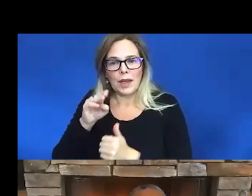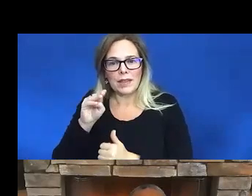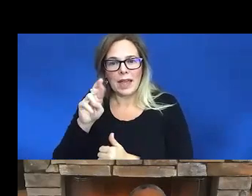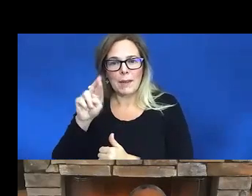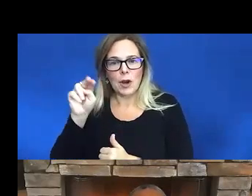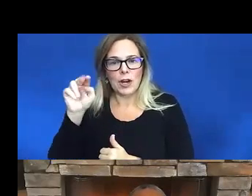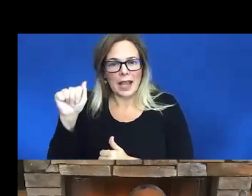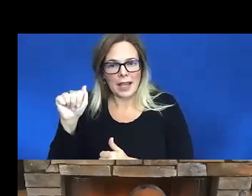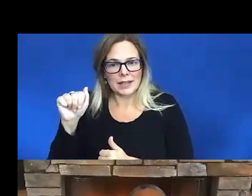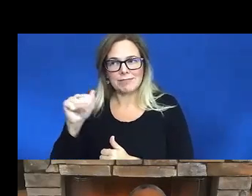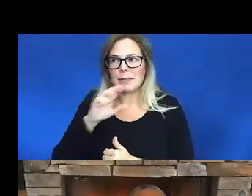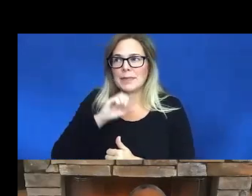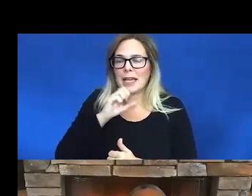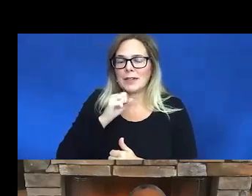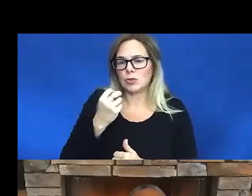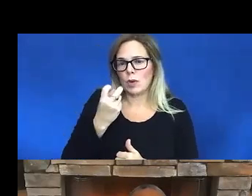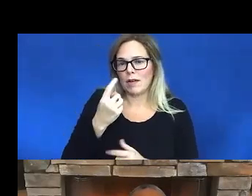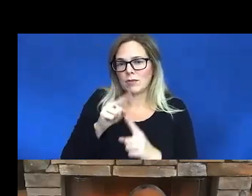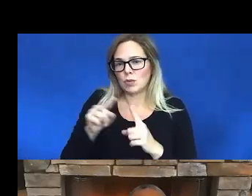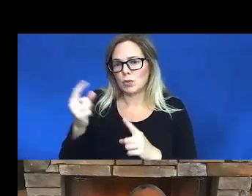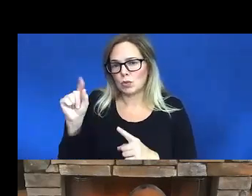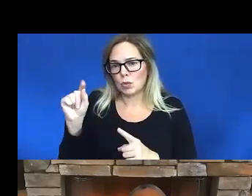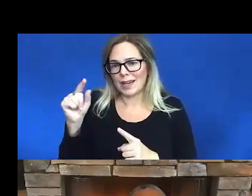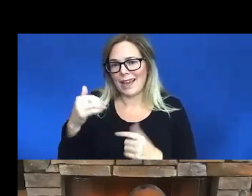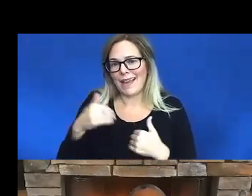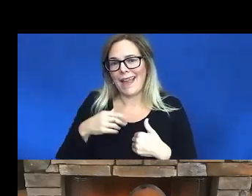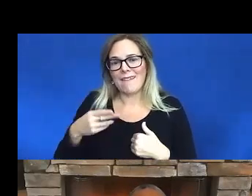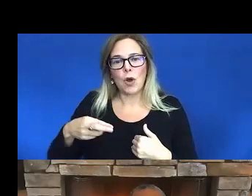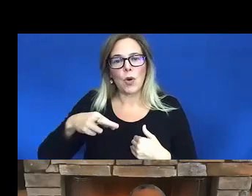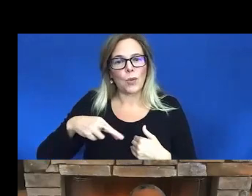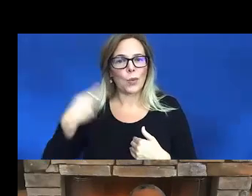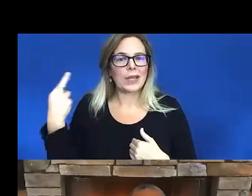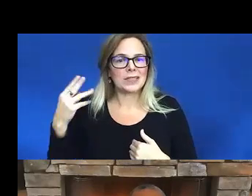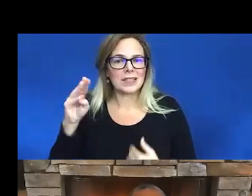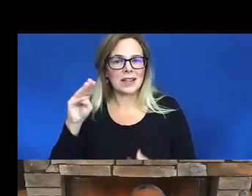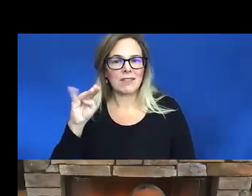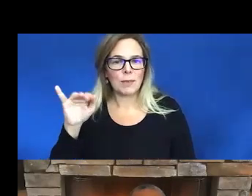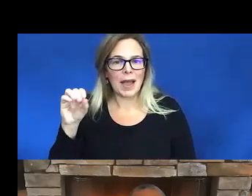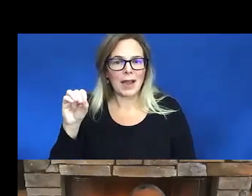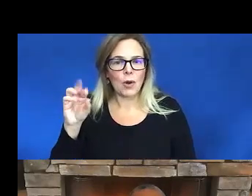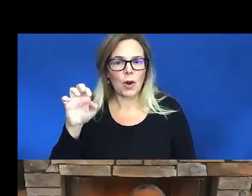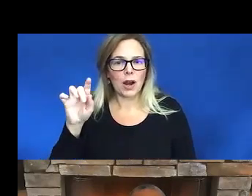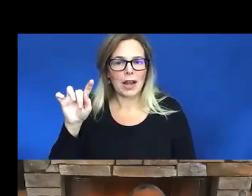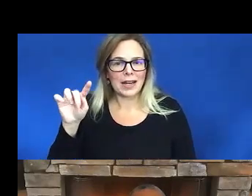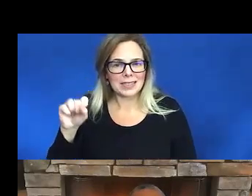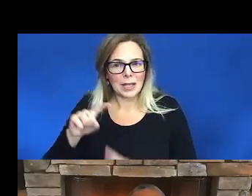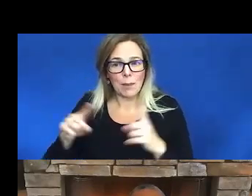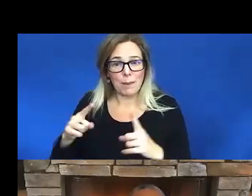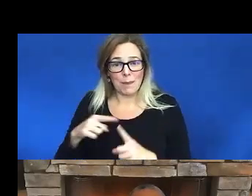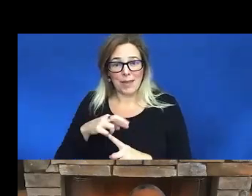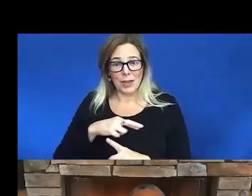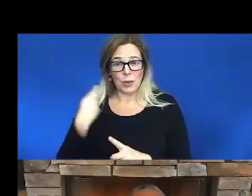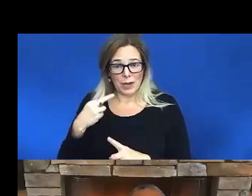maybe 20-year-olds have a risk of myocarditis. But the risk of myocarditis with infection with